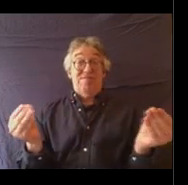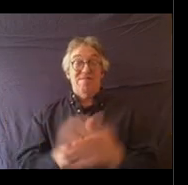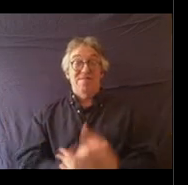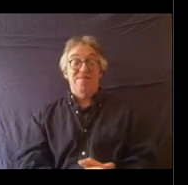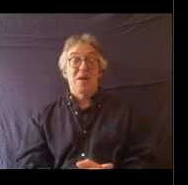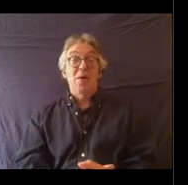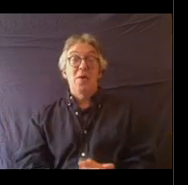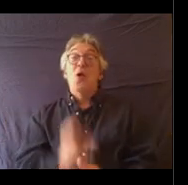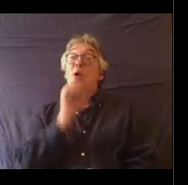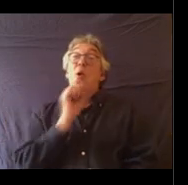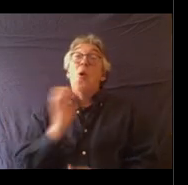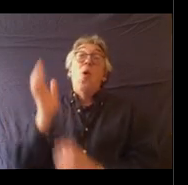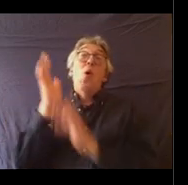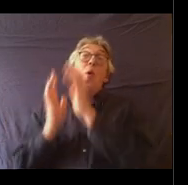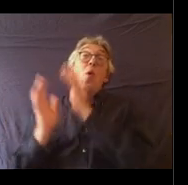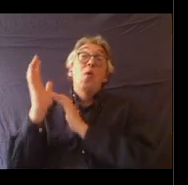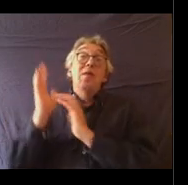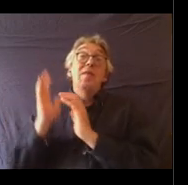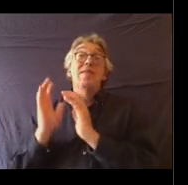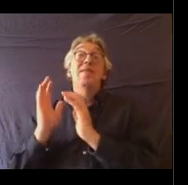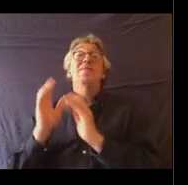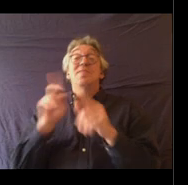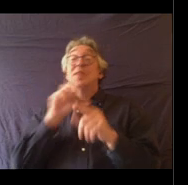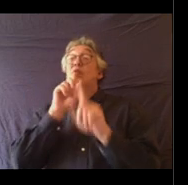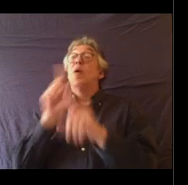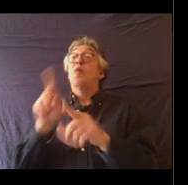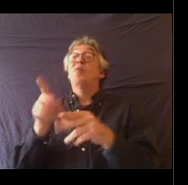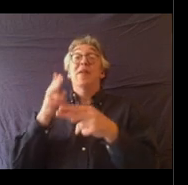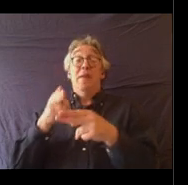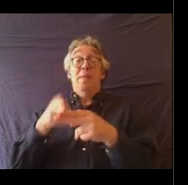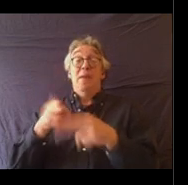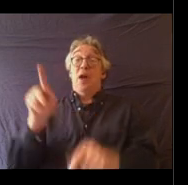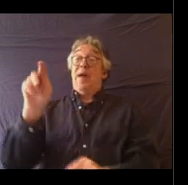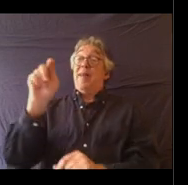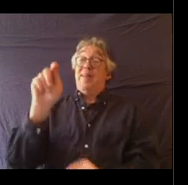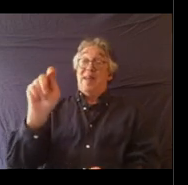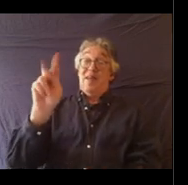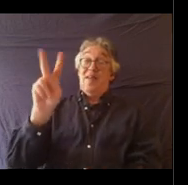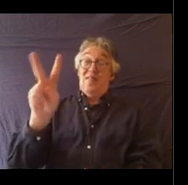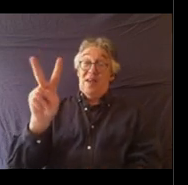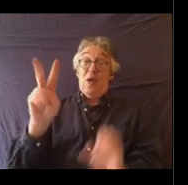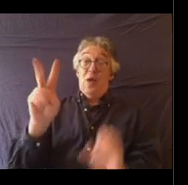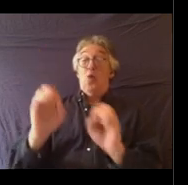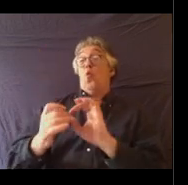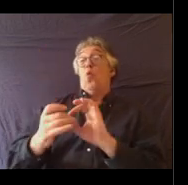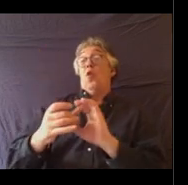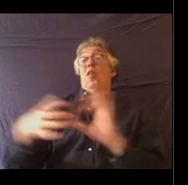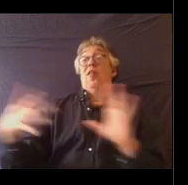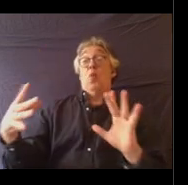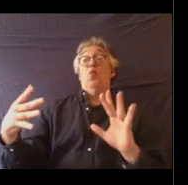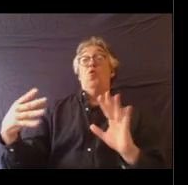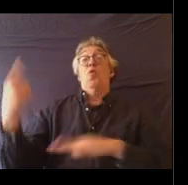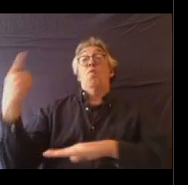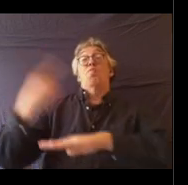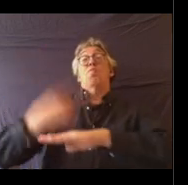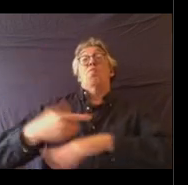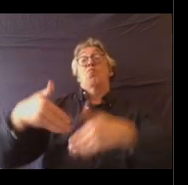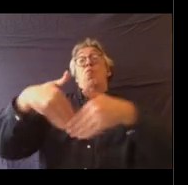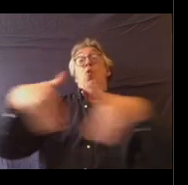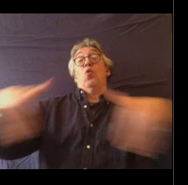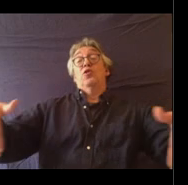called Television Without Frontiers. Now, and this was in the 80s, it was then changed